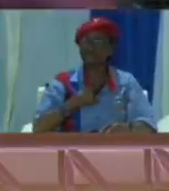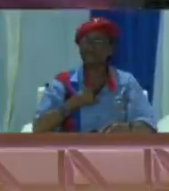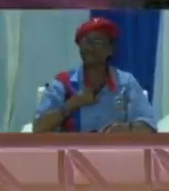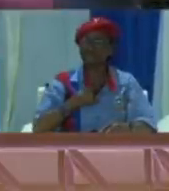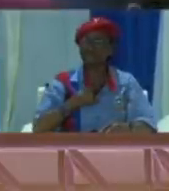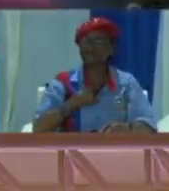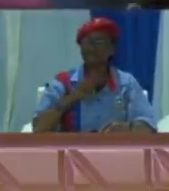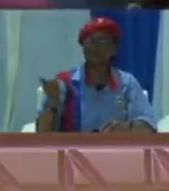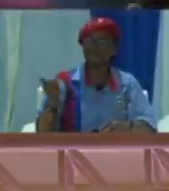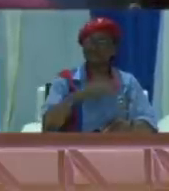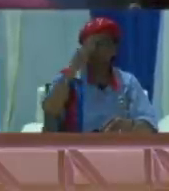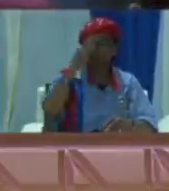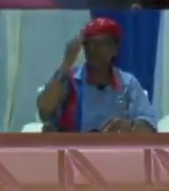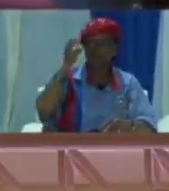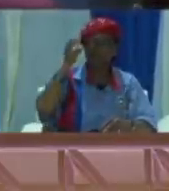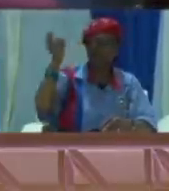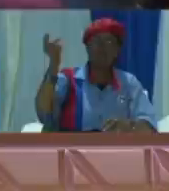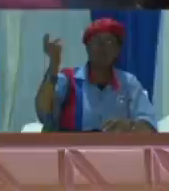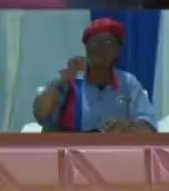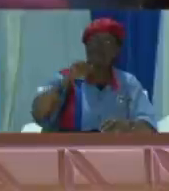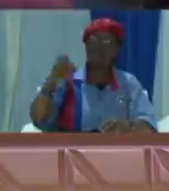know, he was a spokesman. He